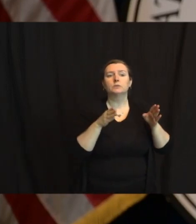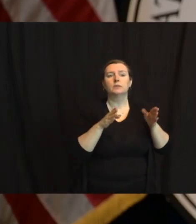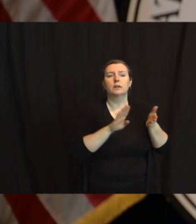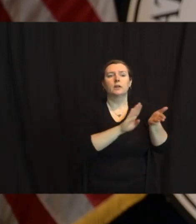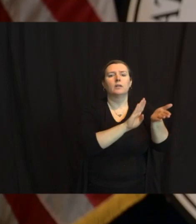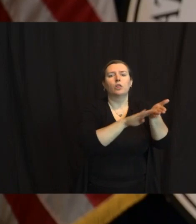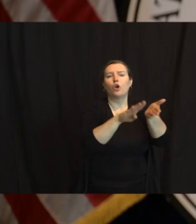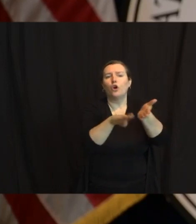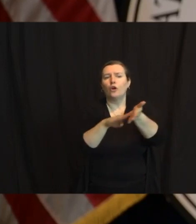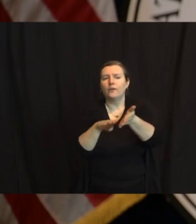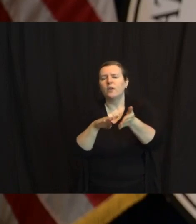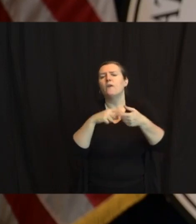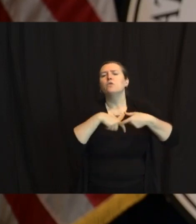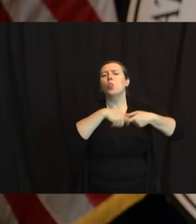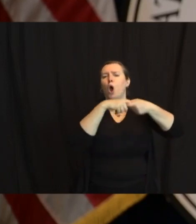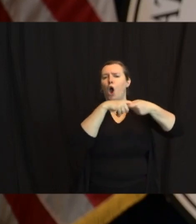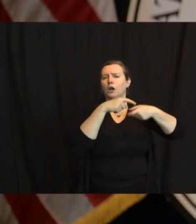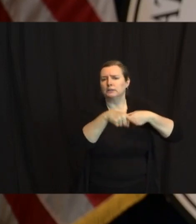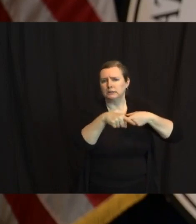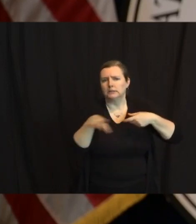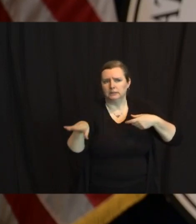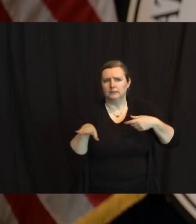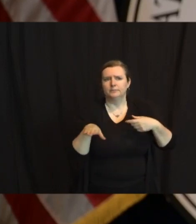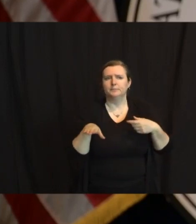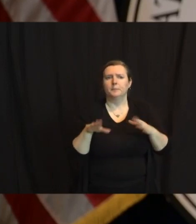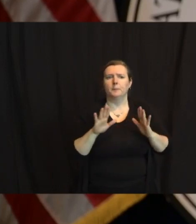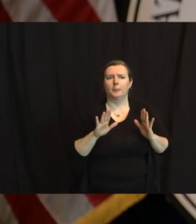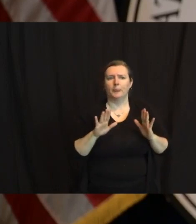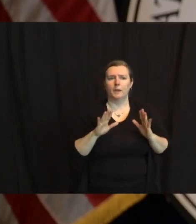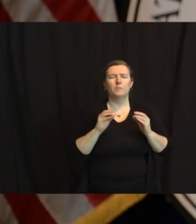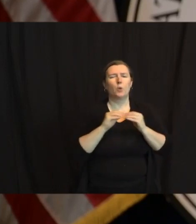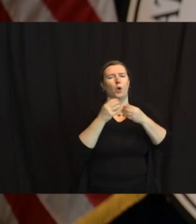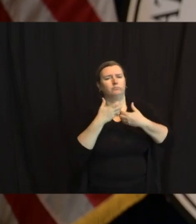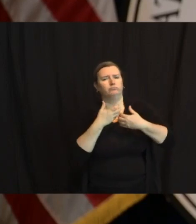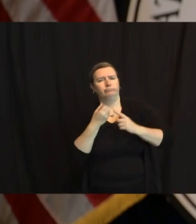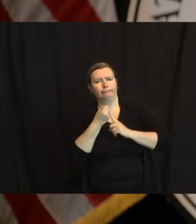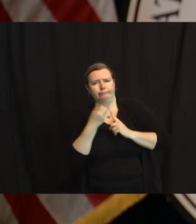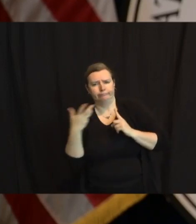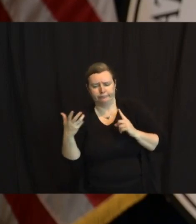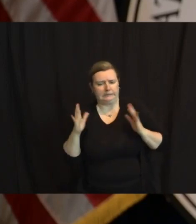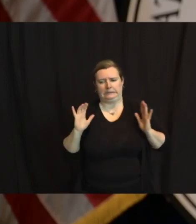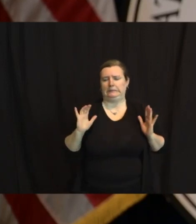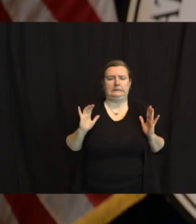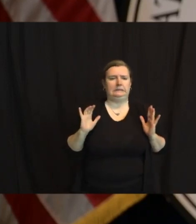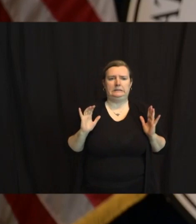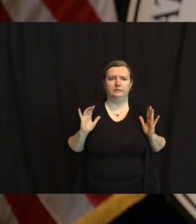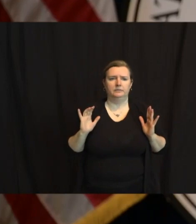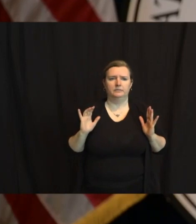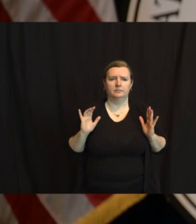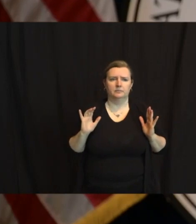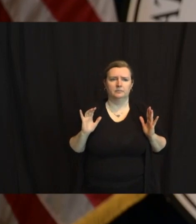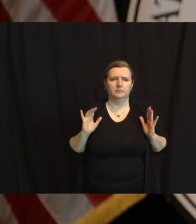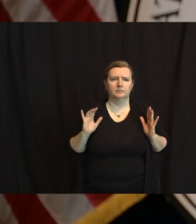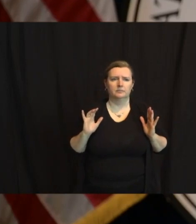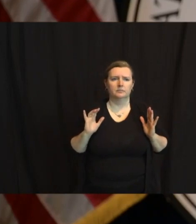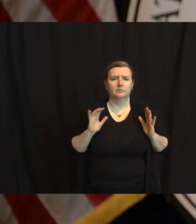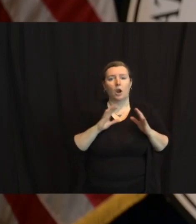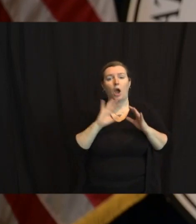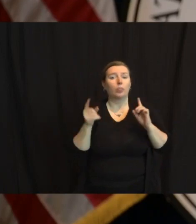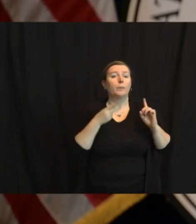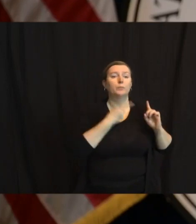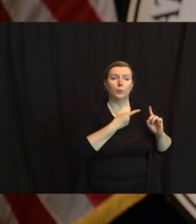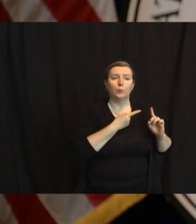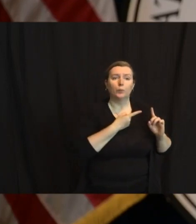And so I don't have any more meat to put on that bones, other than the point that I also have made. You could make a